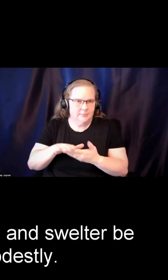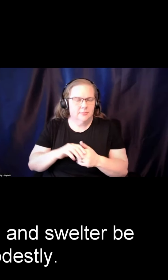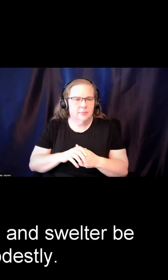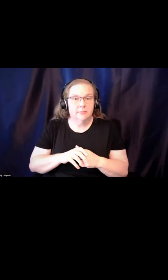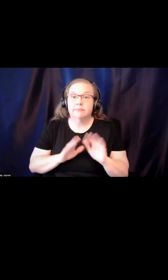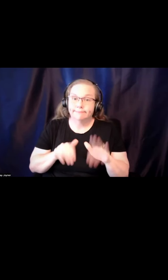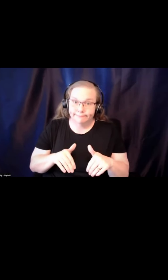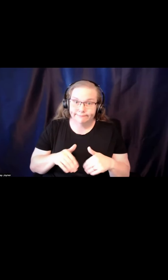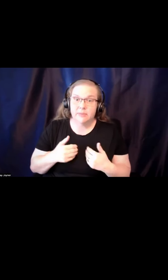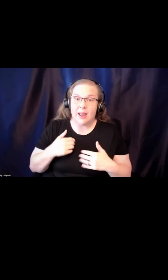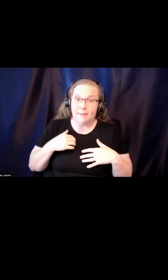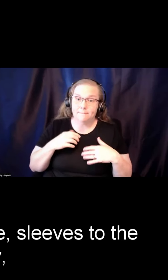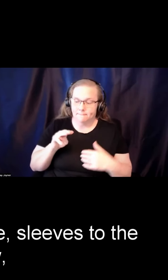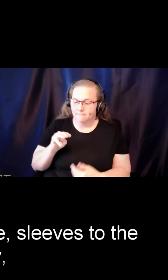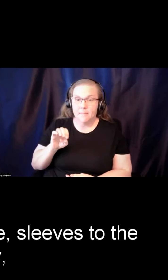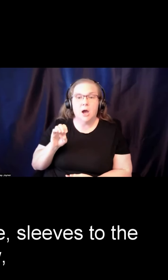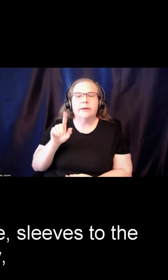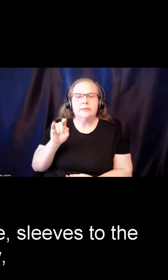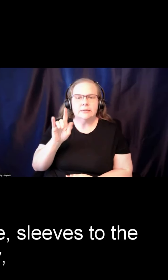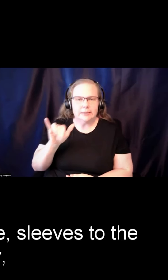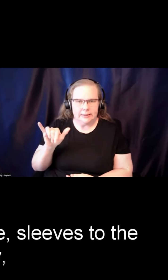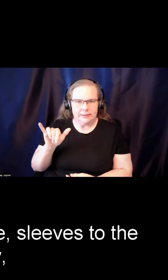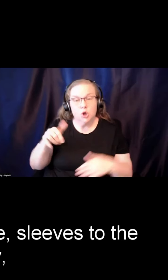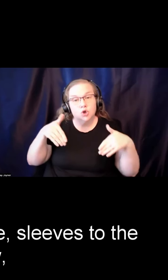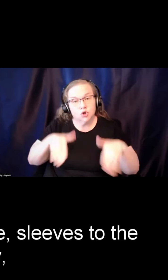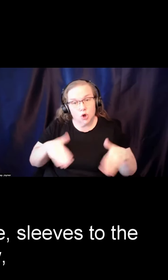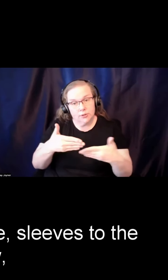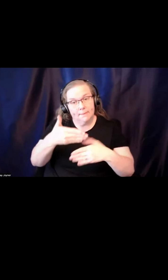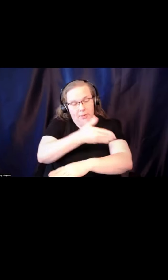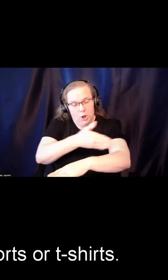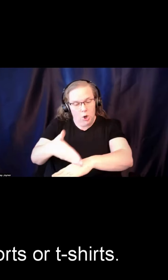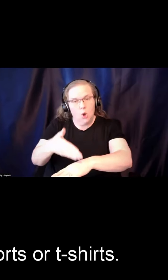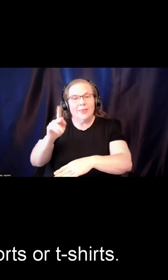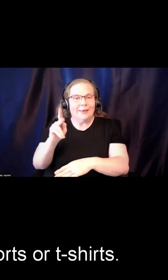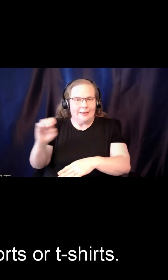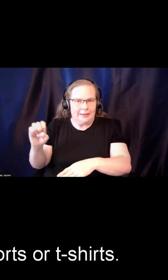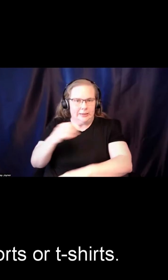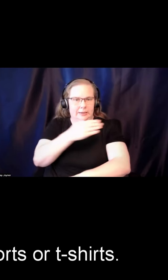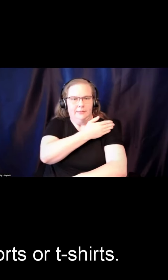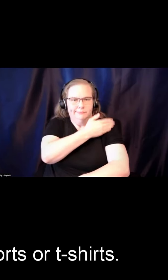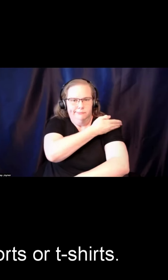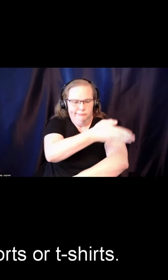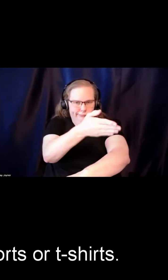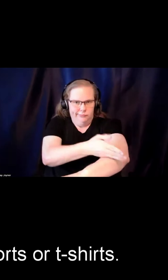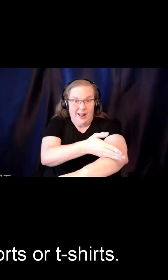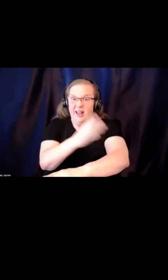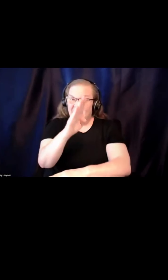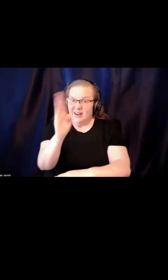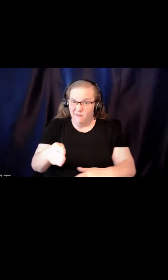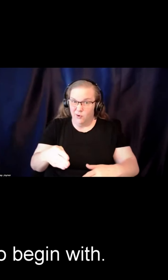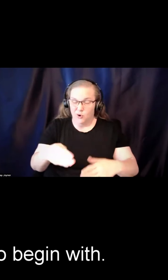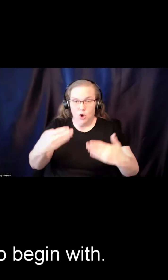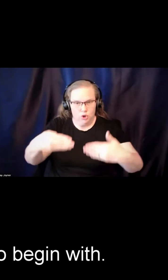damned, modestly. Skirts below the knee, sleeves to the elbow, and never, ever shorts or